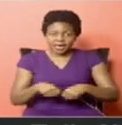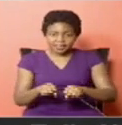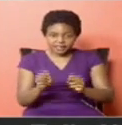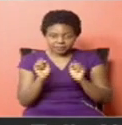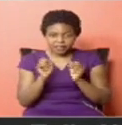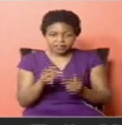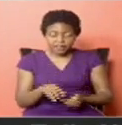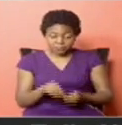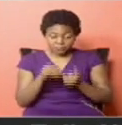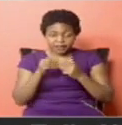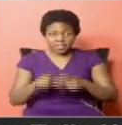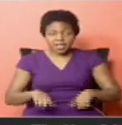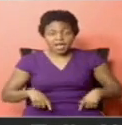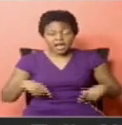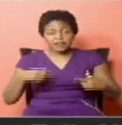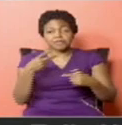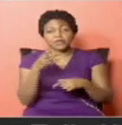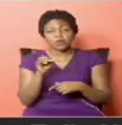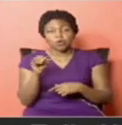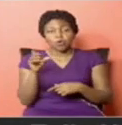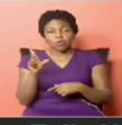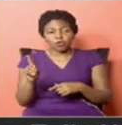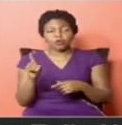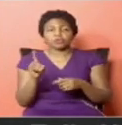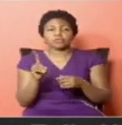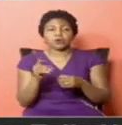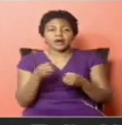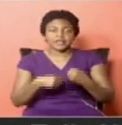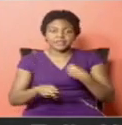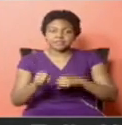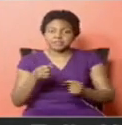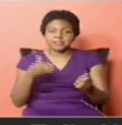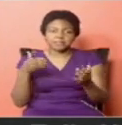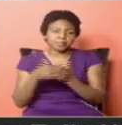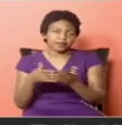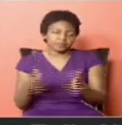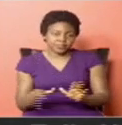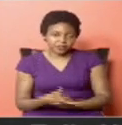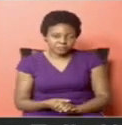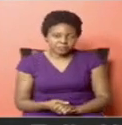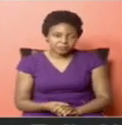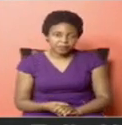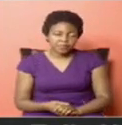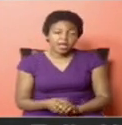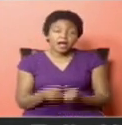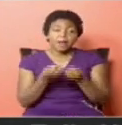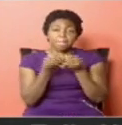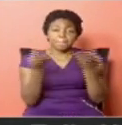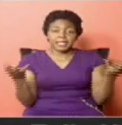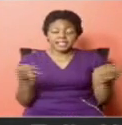earning livelihoods were affected. Many